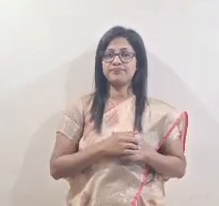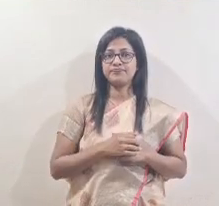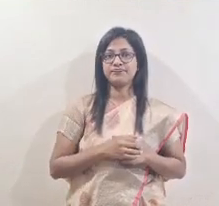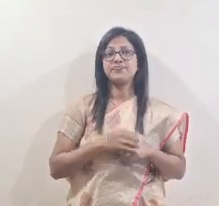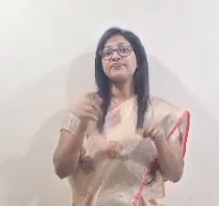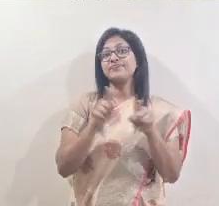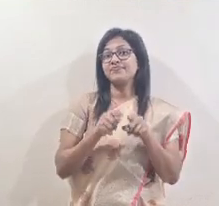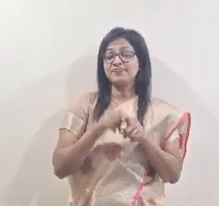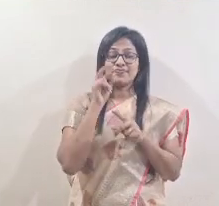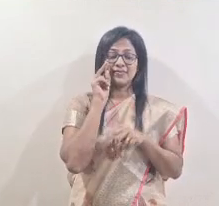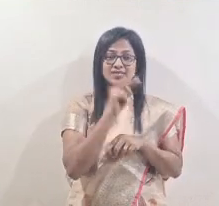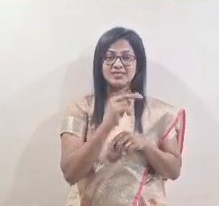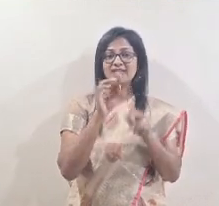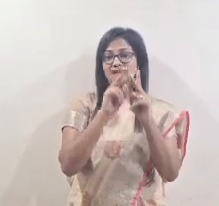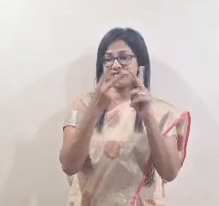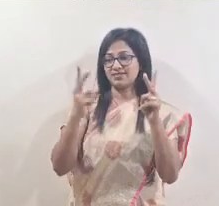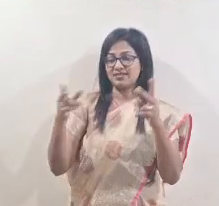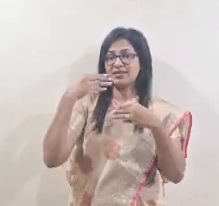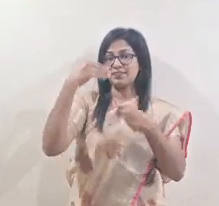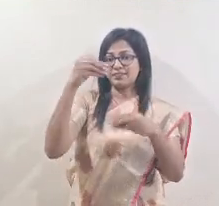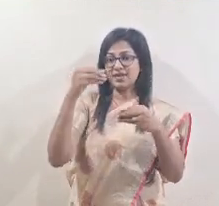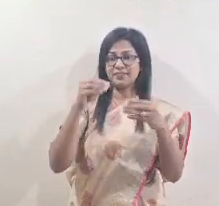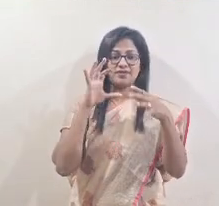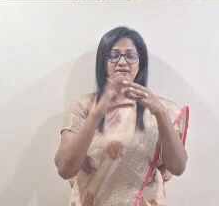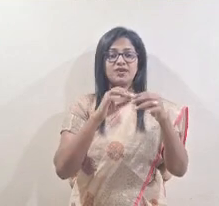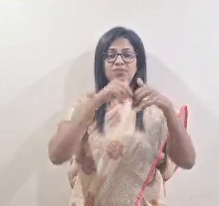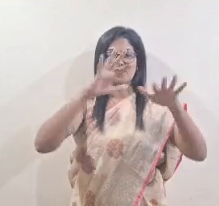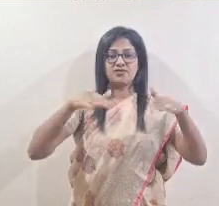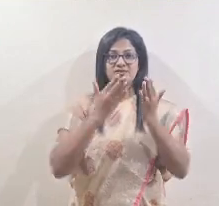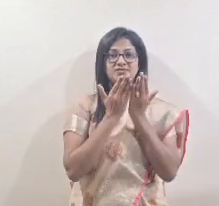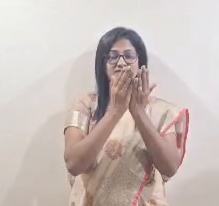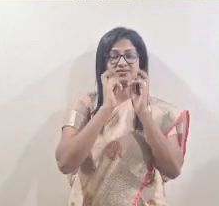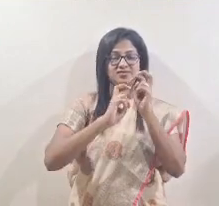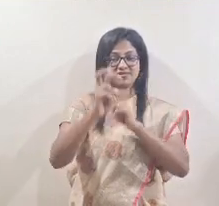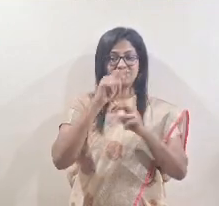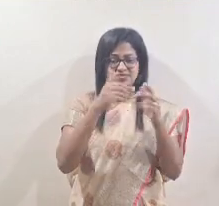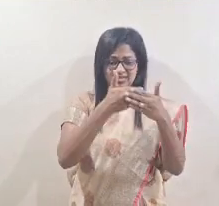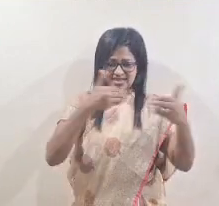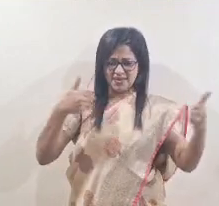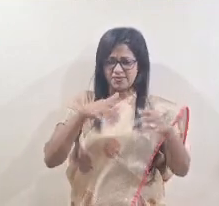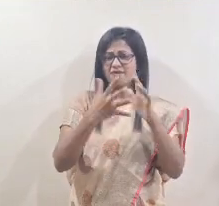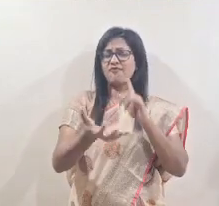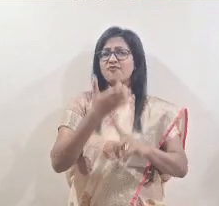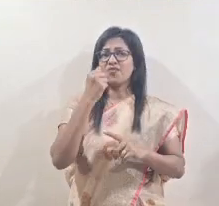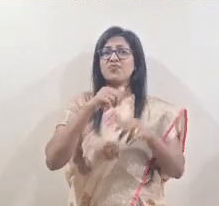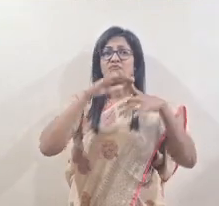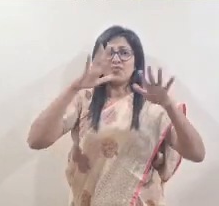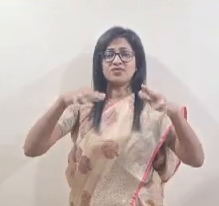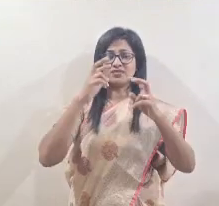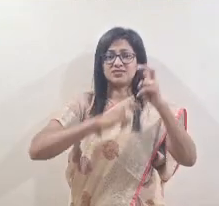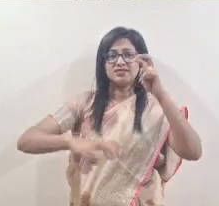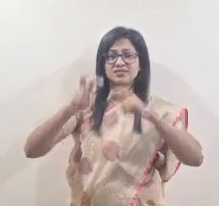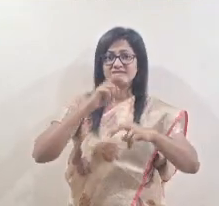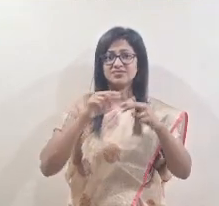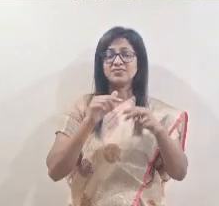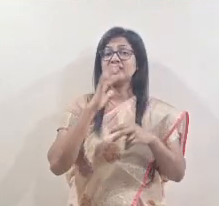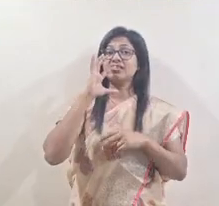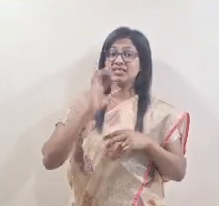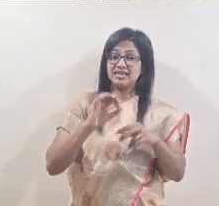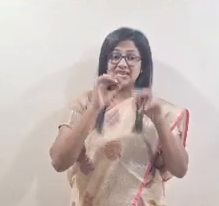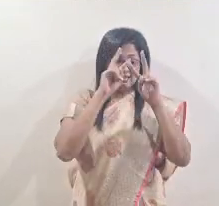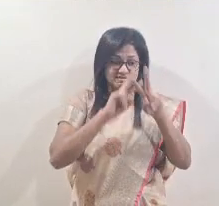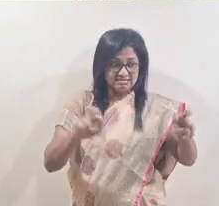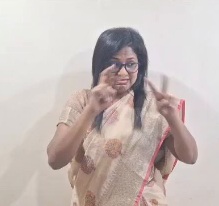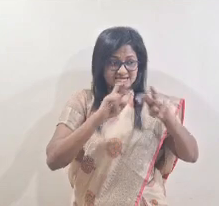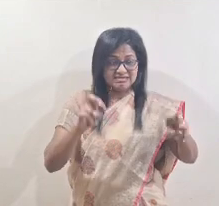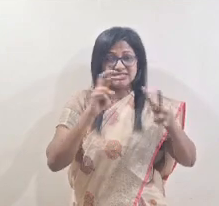I have also looked into some other papers on water transport. One other gap identified was that water transport is not really researched